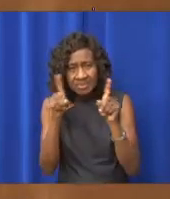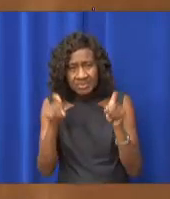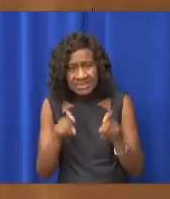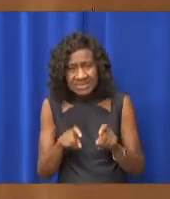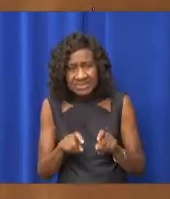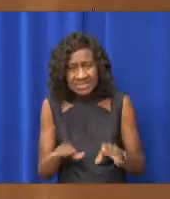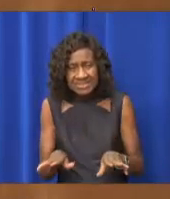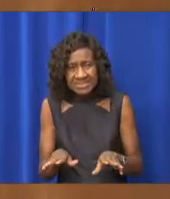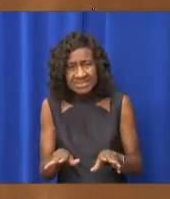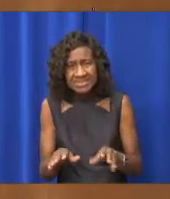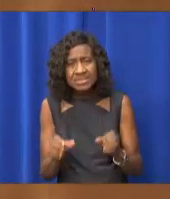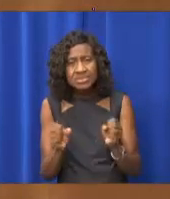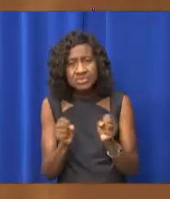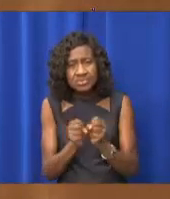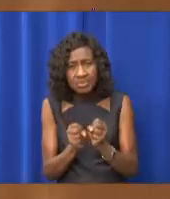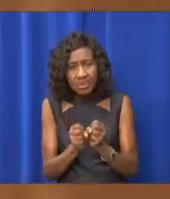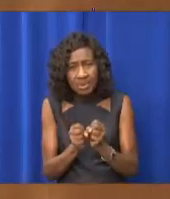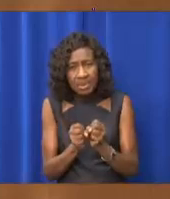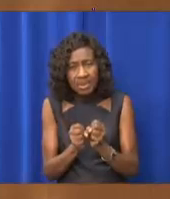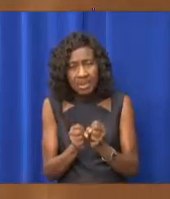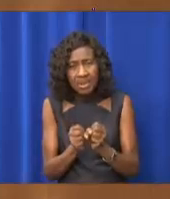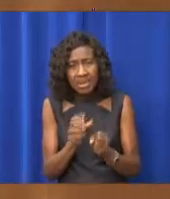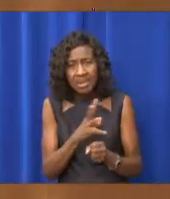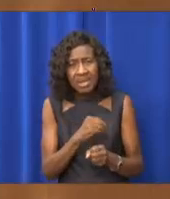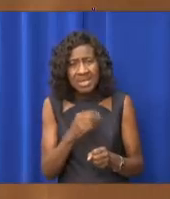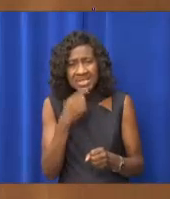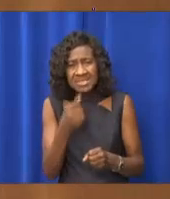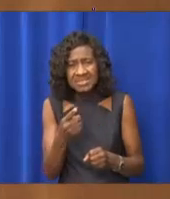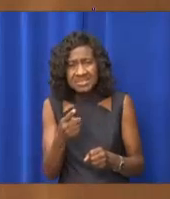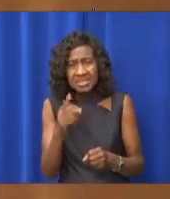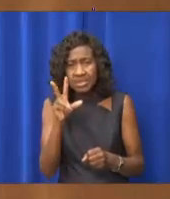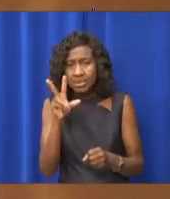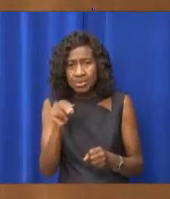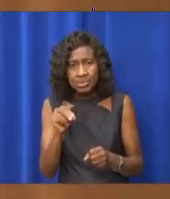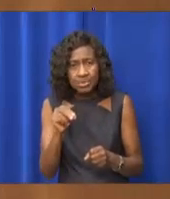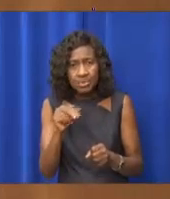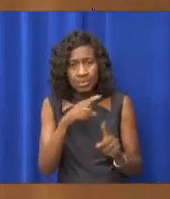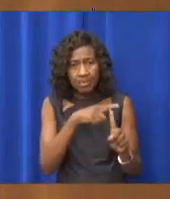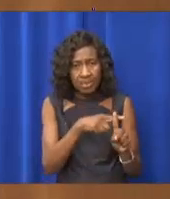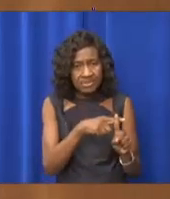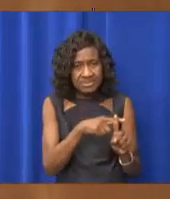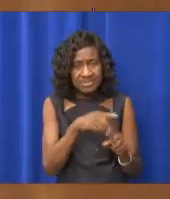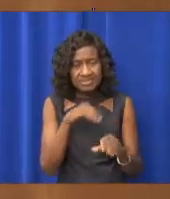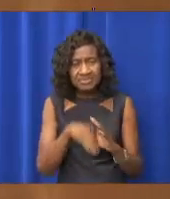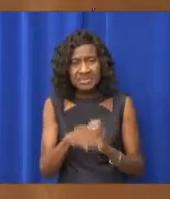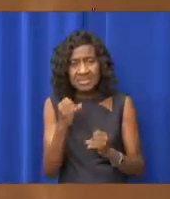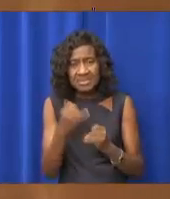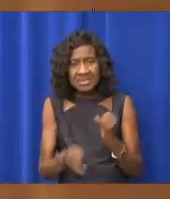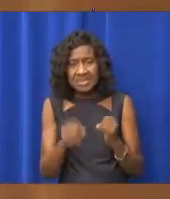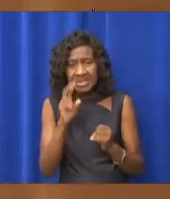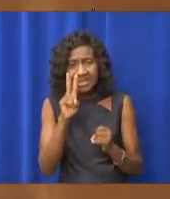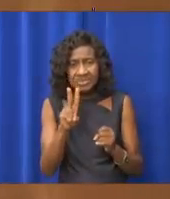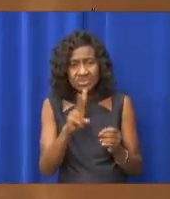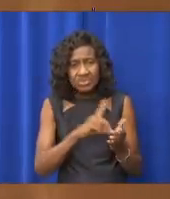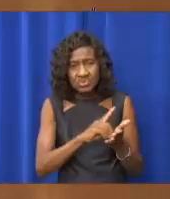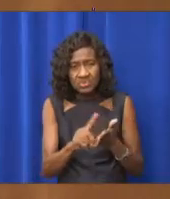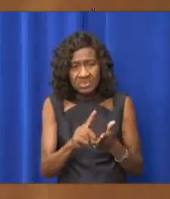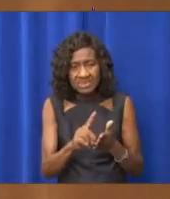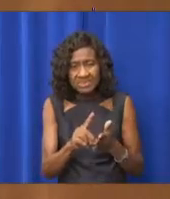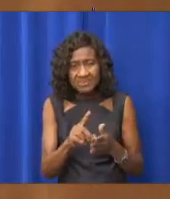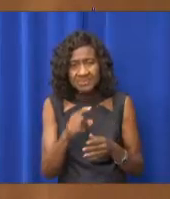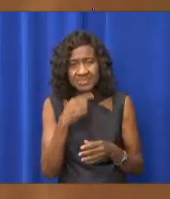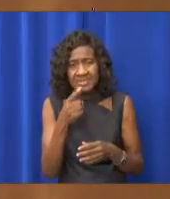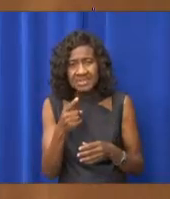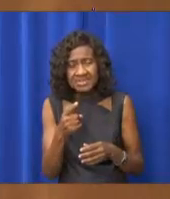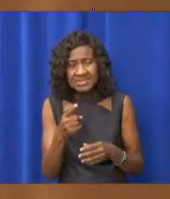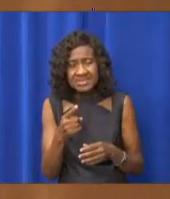small. And they had described that they had no cases in the last 2 weeks. Well, we would have had no cases in the last 2 weeks if we hadn't